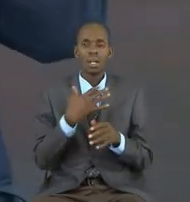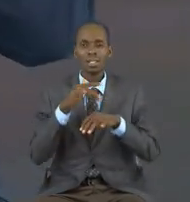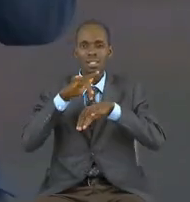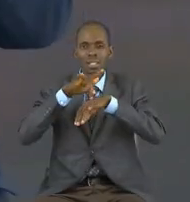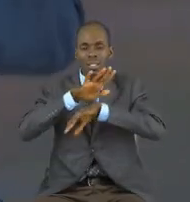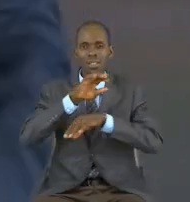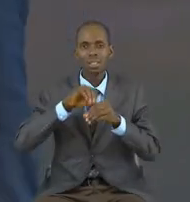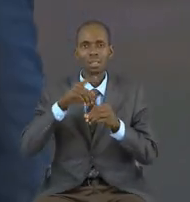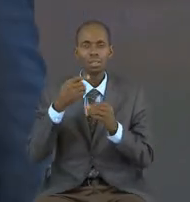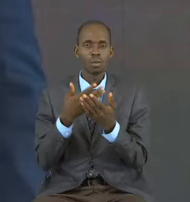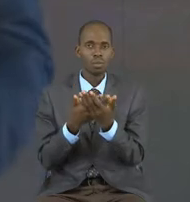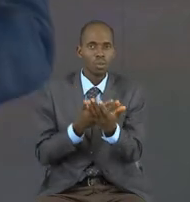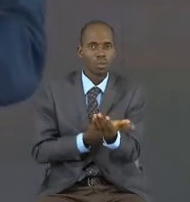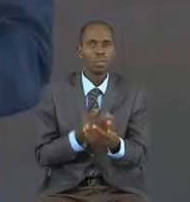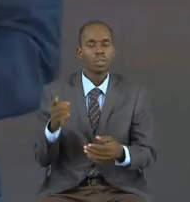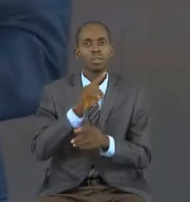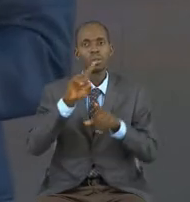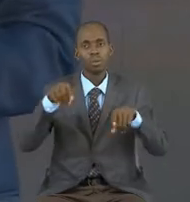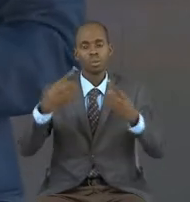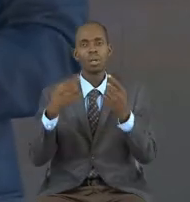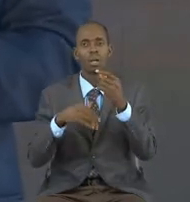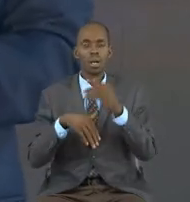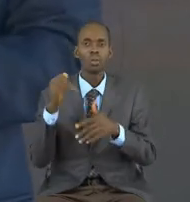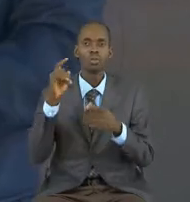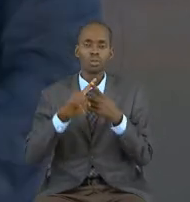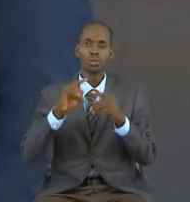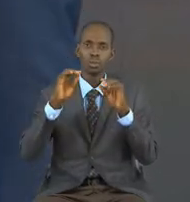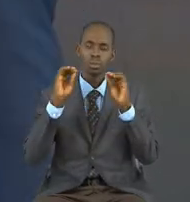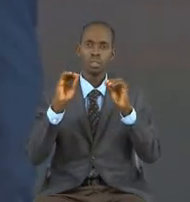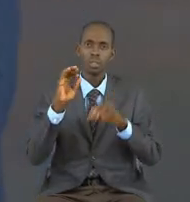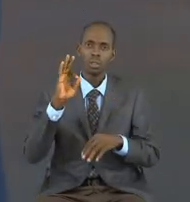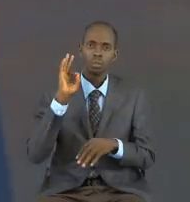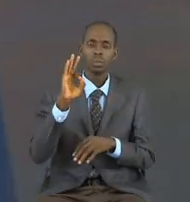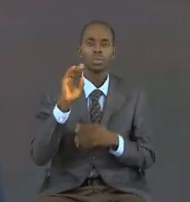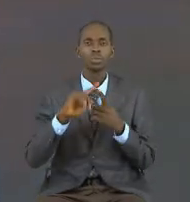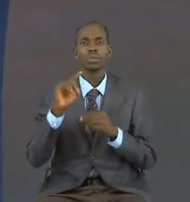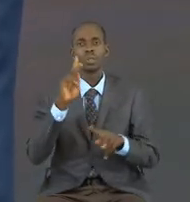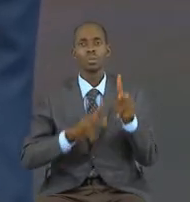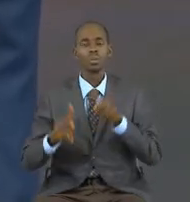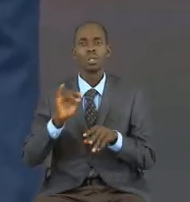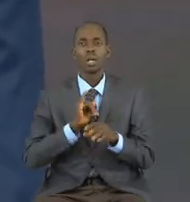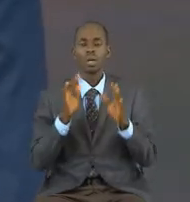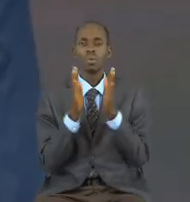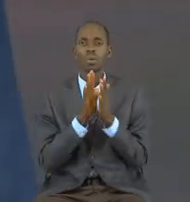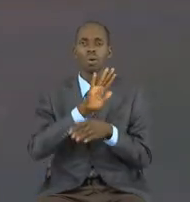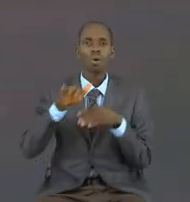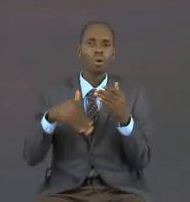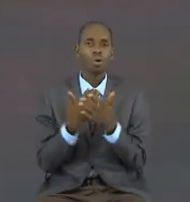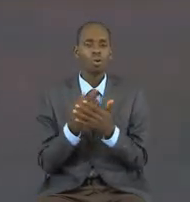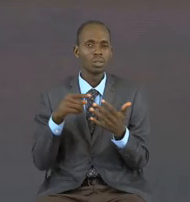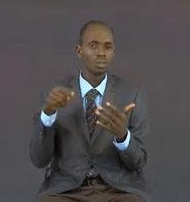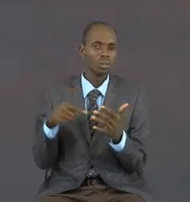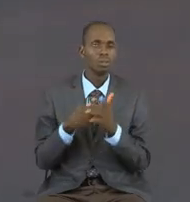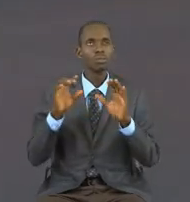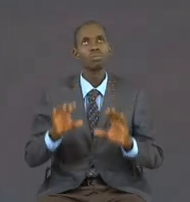they went in and taught the people. I pray that all these commitments and all these